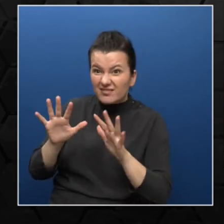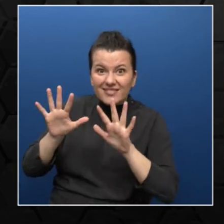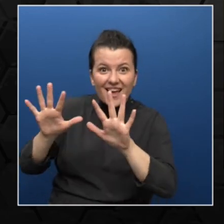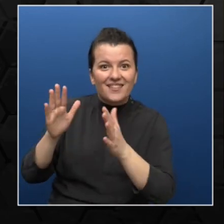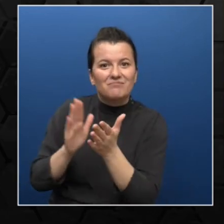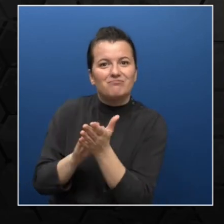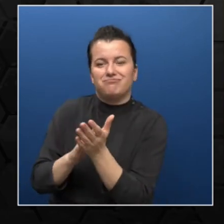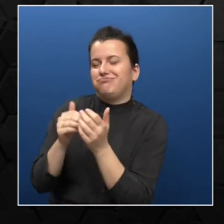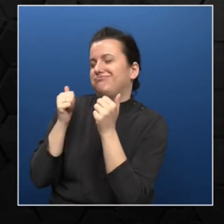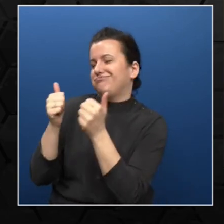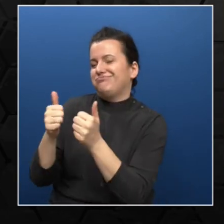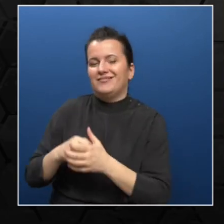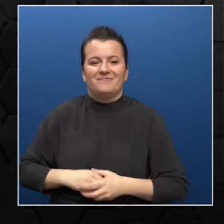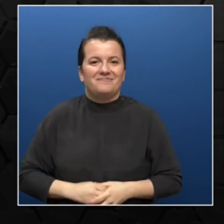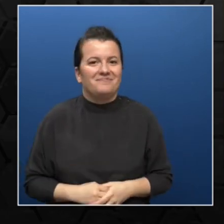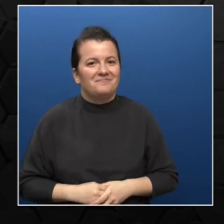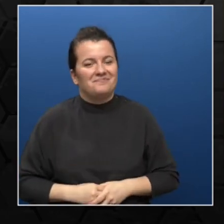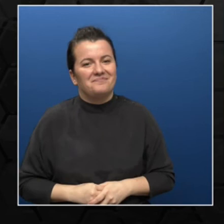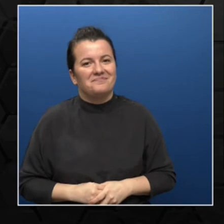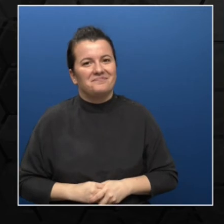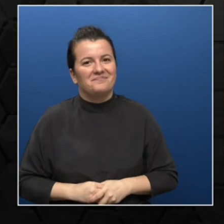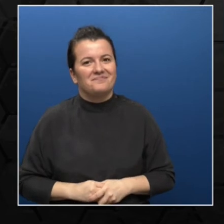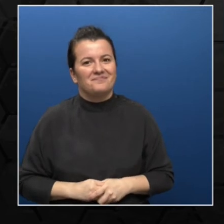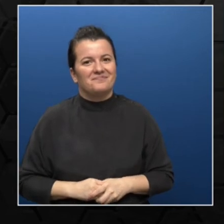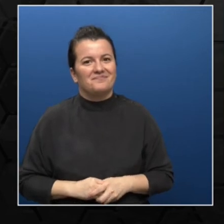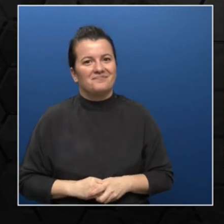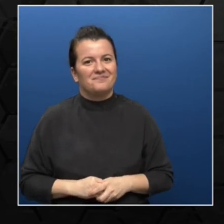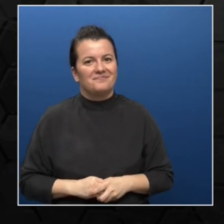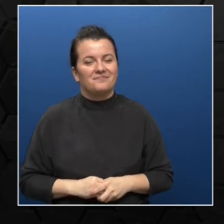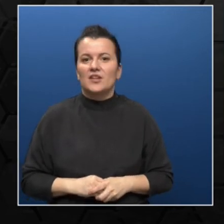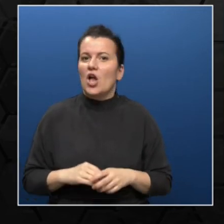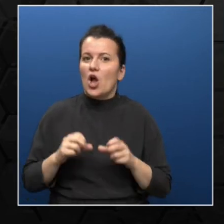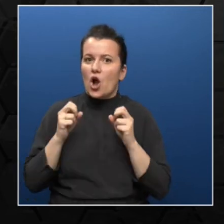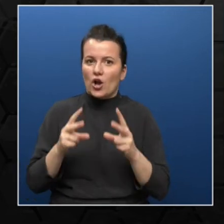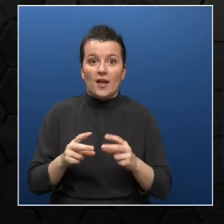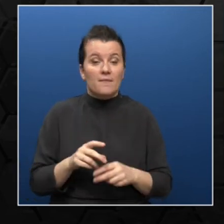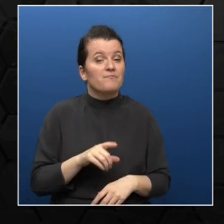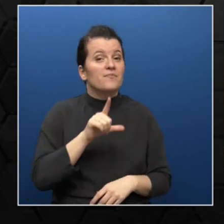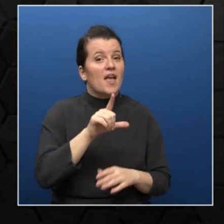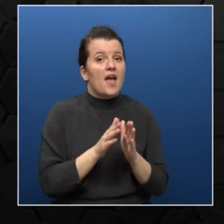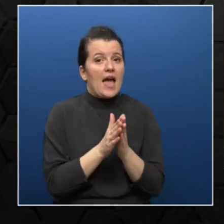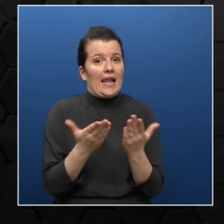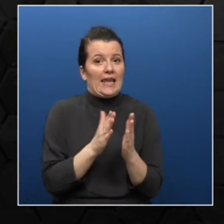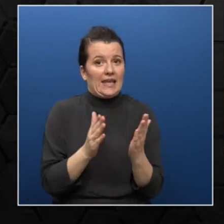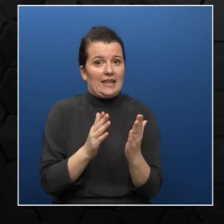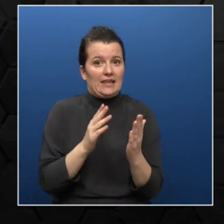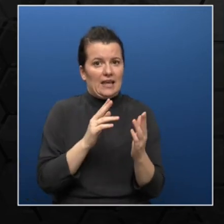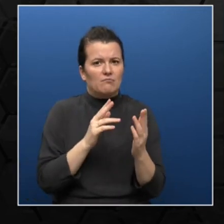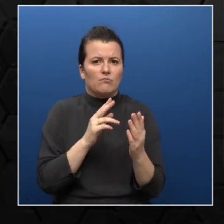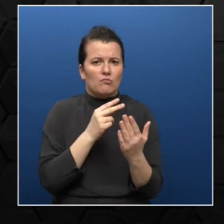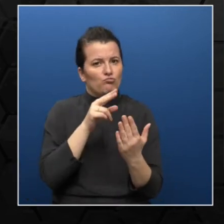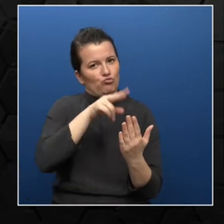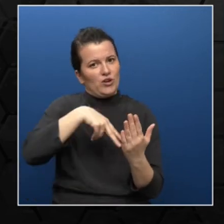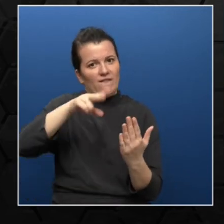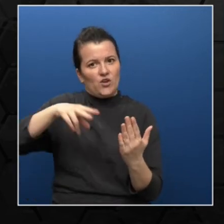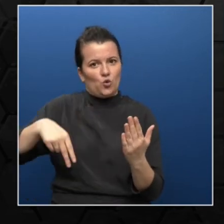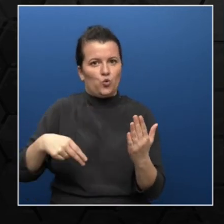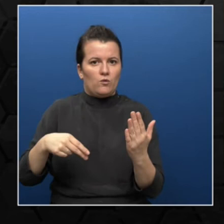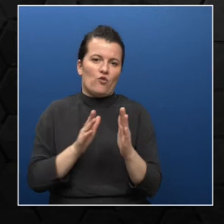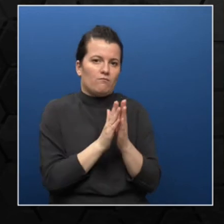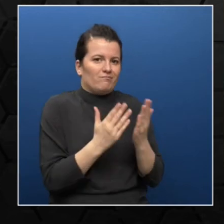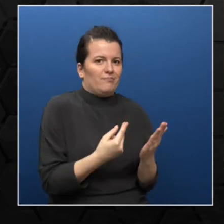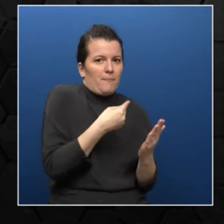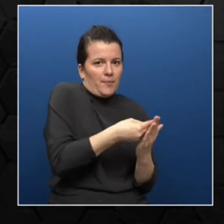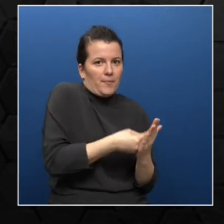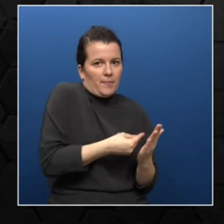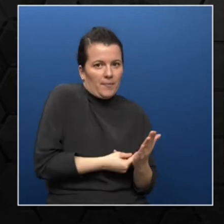Vedant. Okay, so talking about the importance of literature reviews. I mean, if you can have a review paper done. For example, I faced